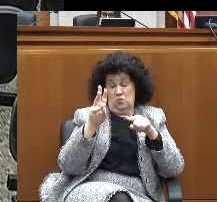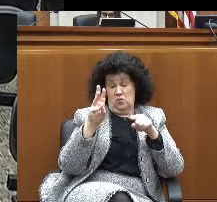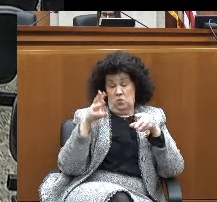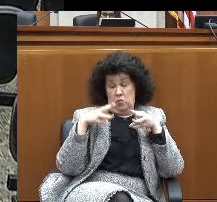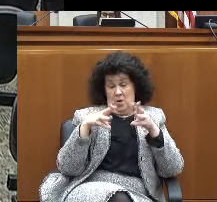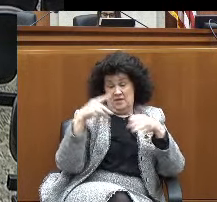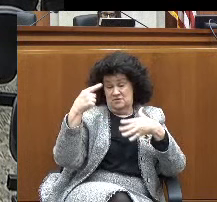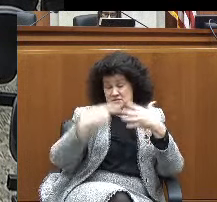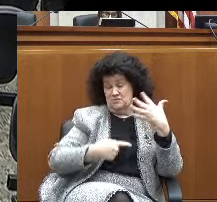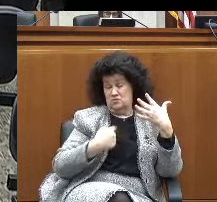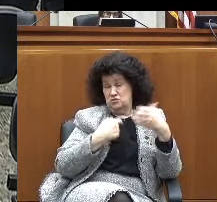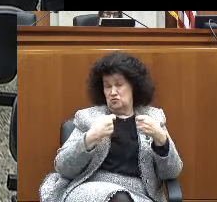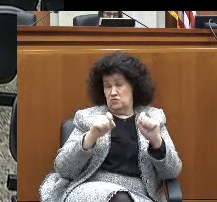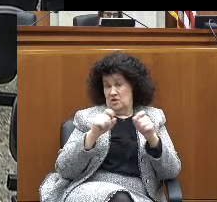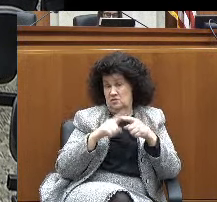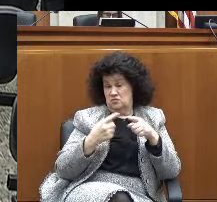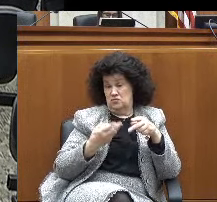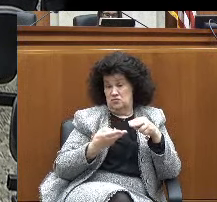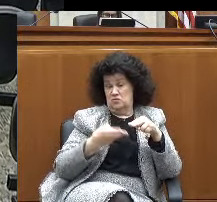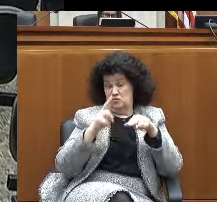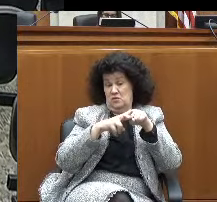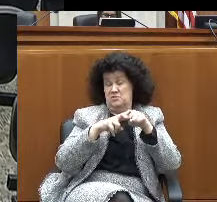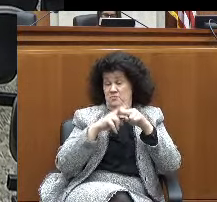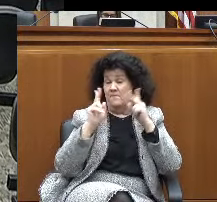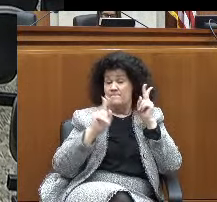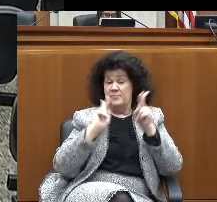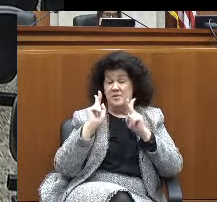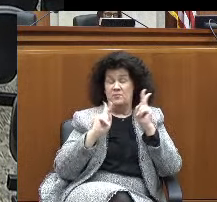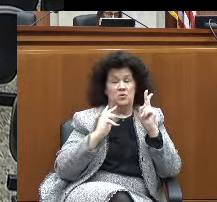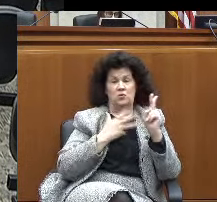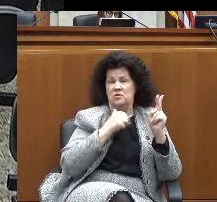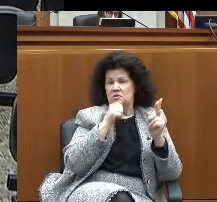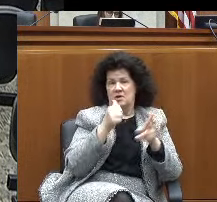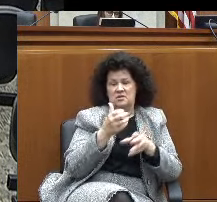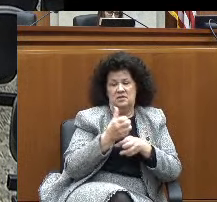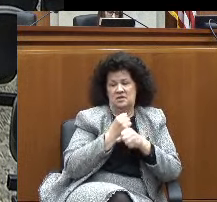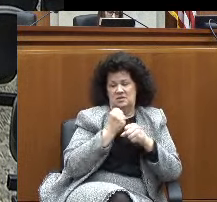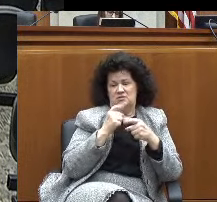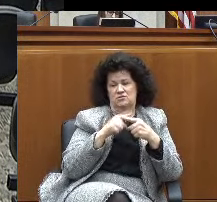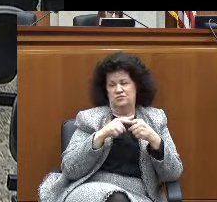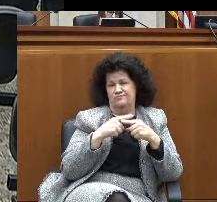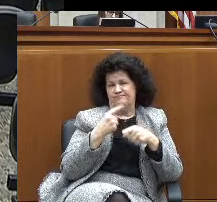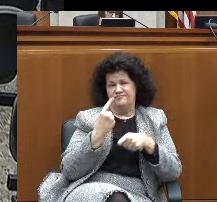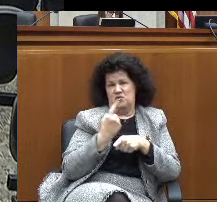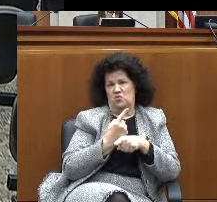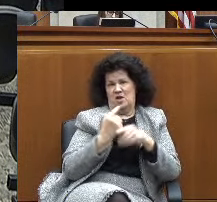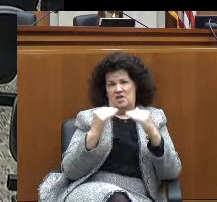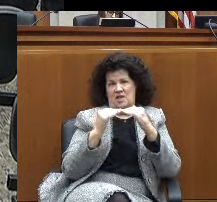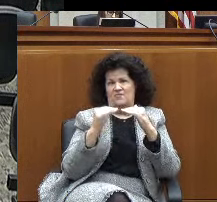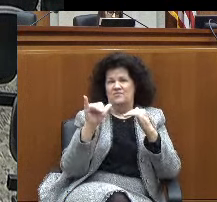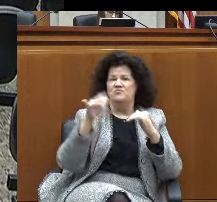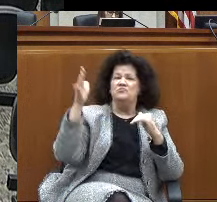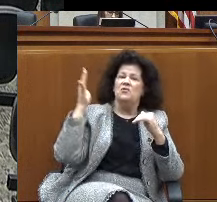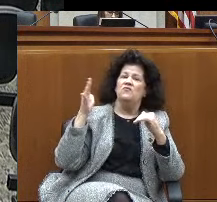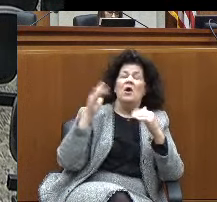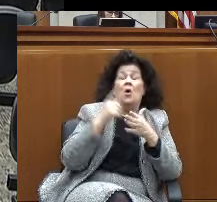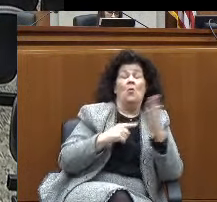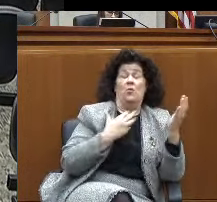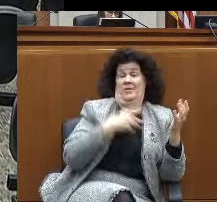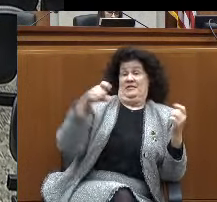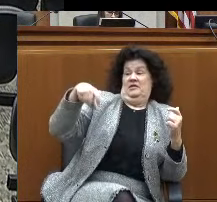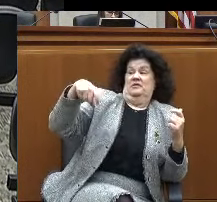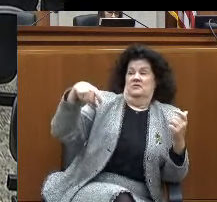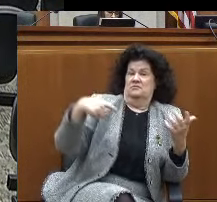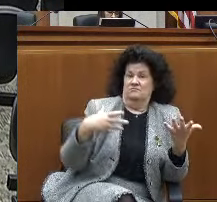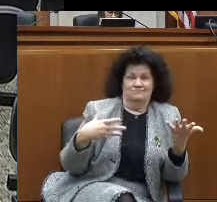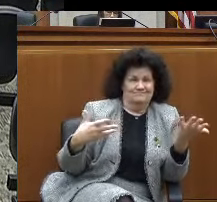that we're trying to increase incoming people, we're not getting to the levels that we used to have, or that we need. Let's put it